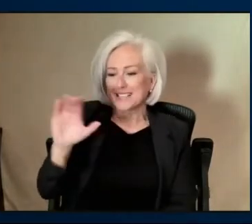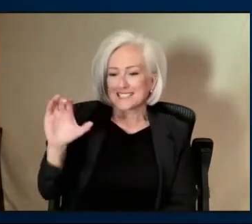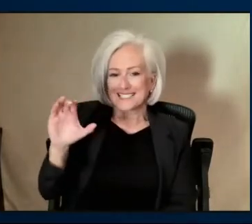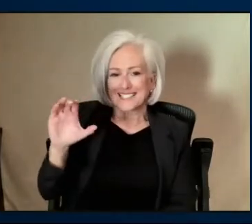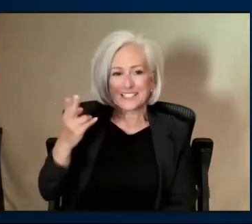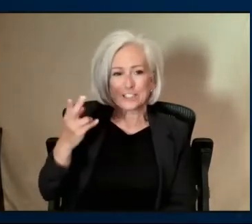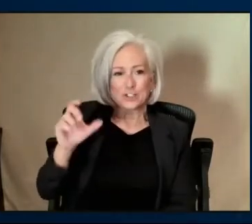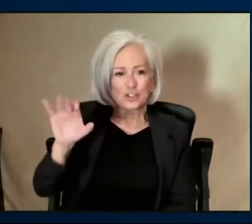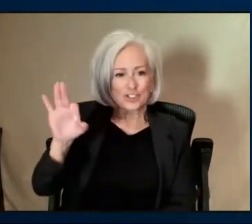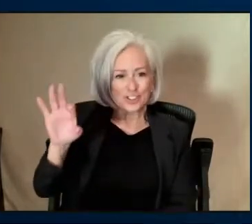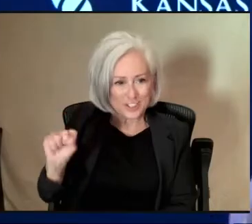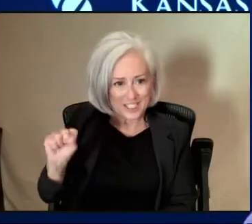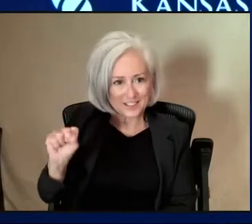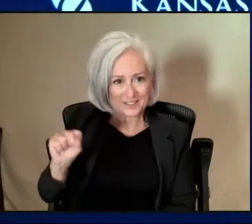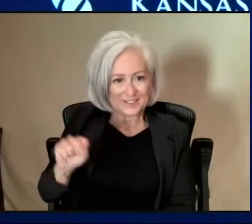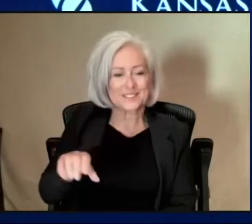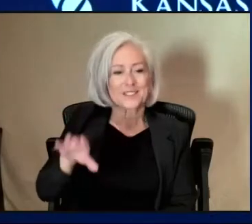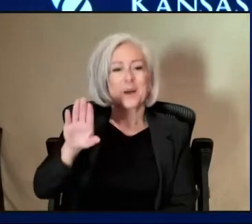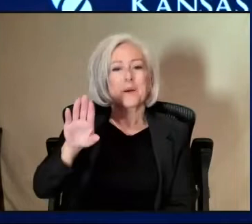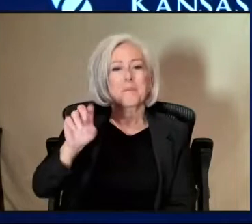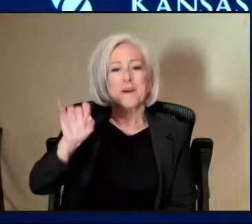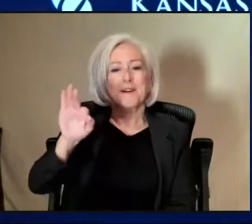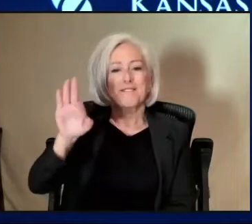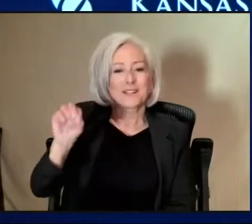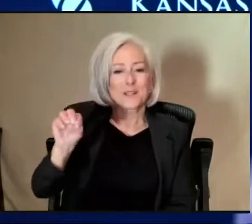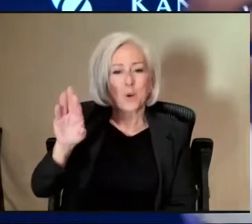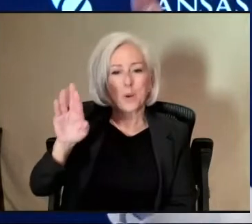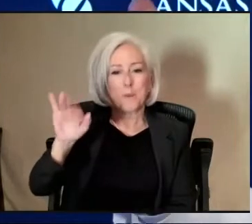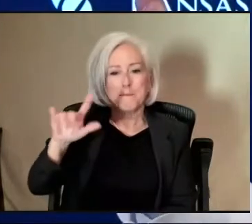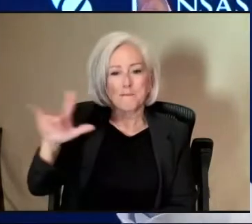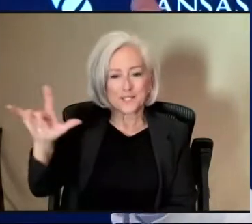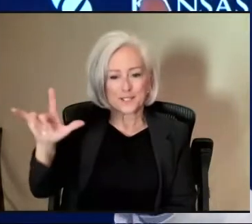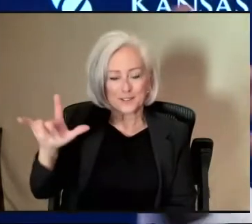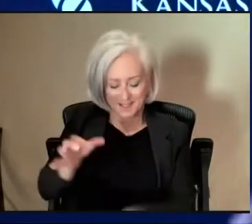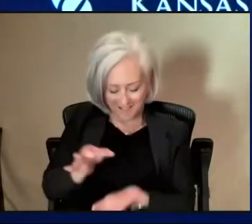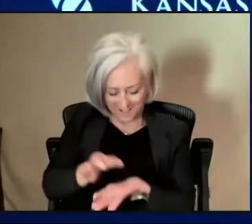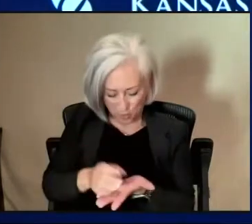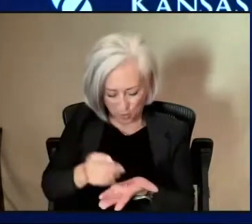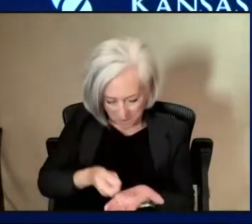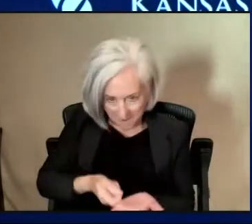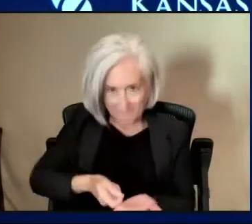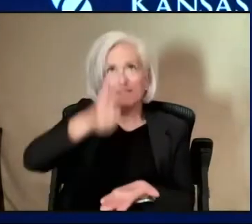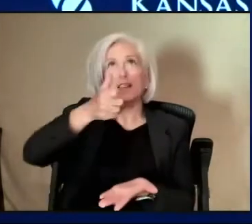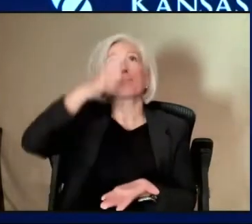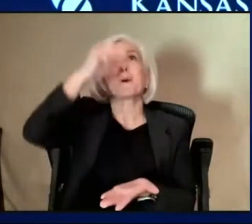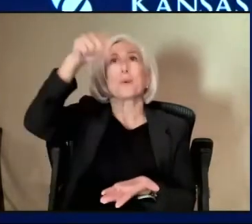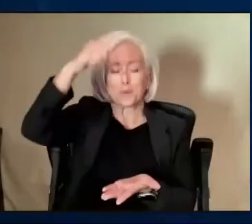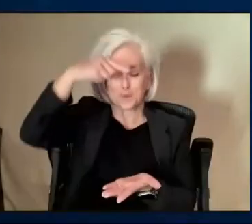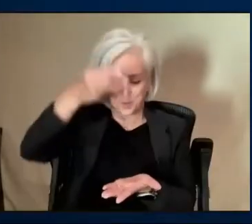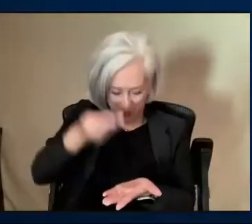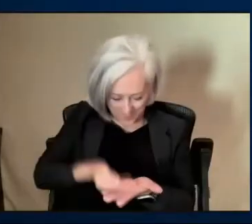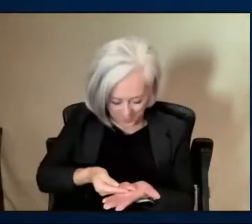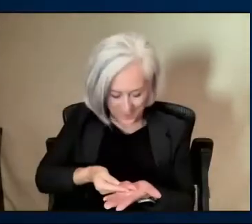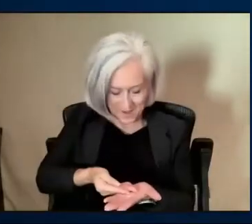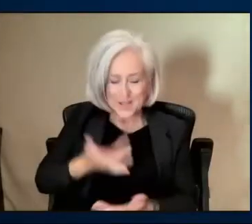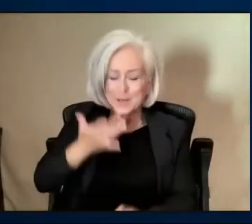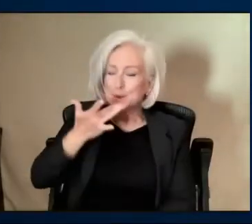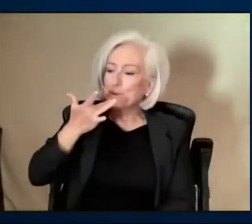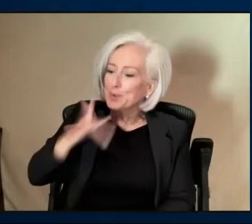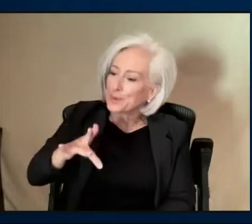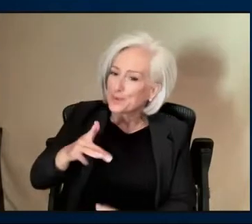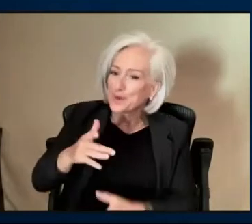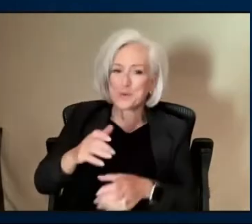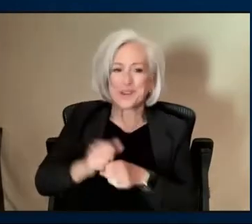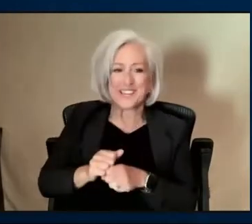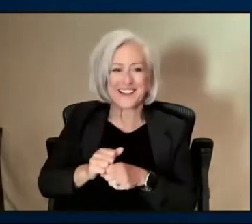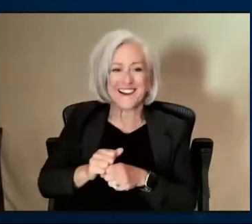they were going into that overtime. They had to flip that coin, and thank goodness we got the football. So, it's that flip of the